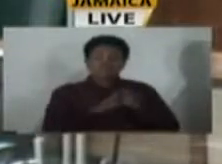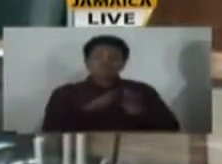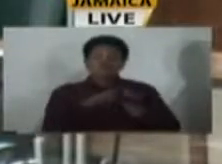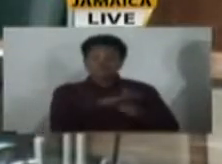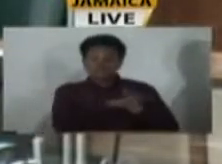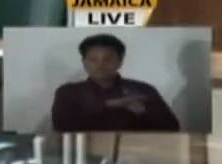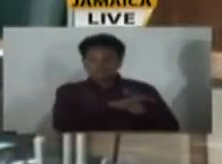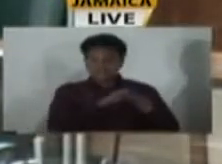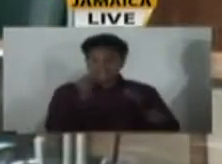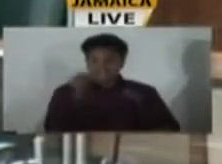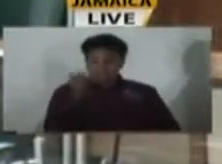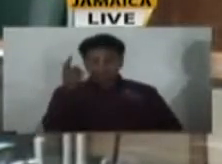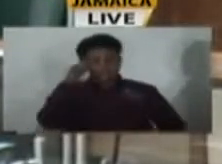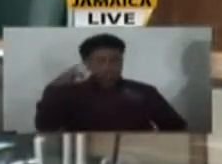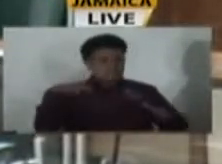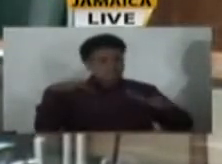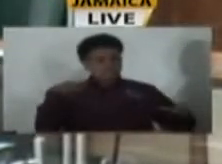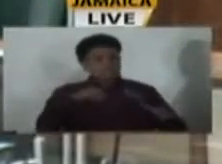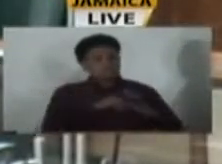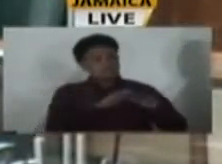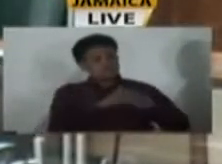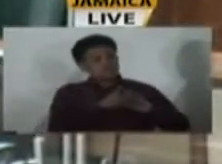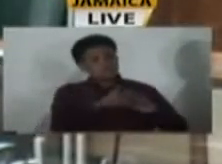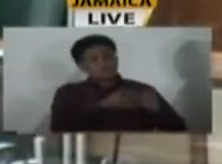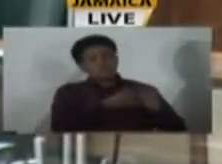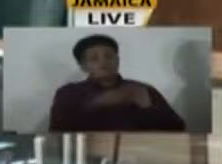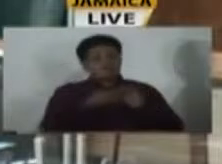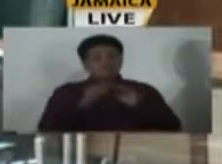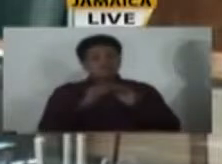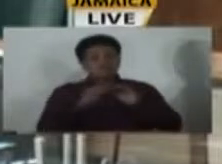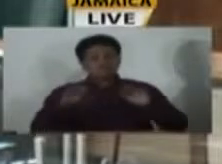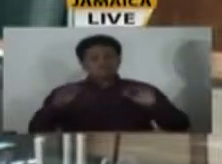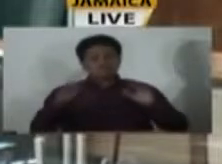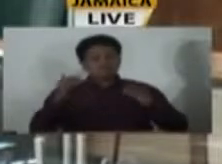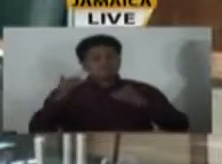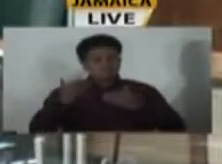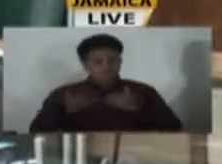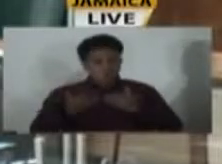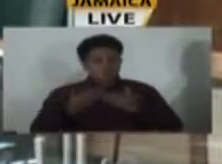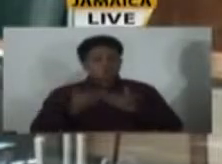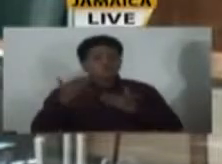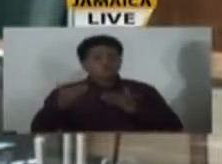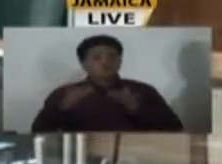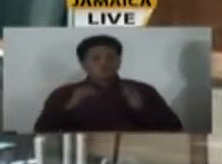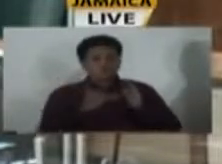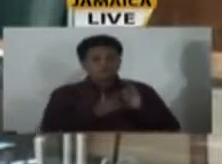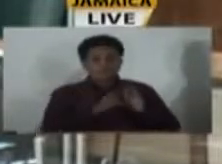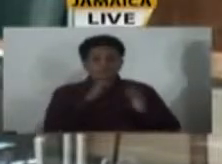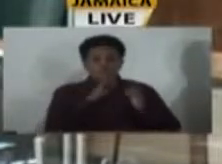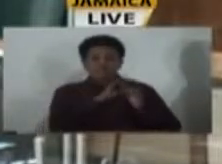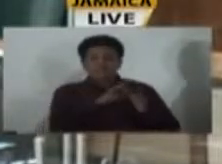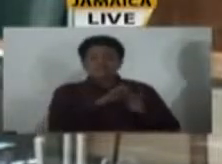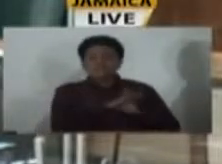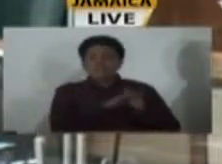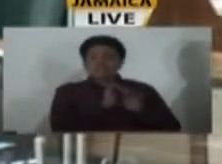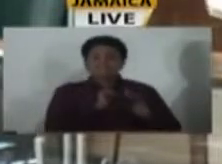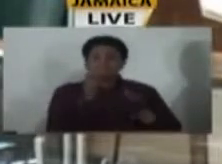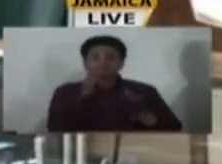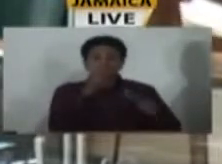domestic capital for investment in Jamaica across the medium term, across the areas I